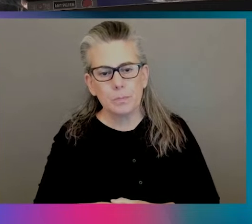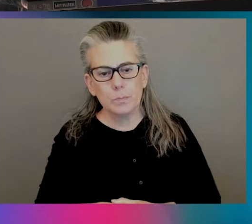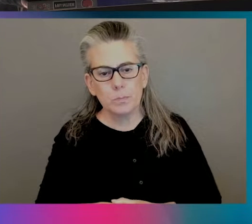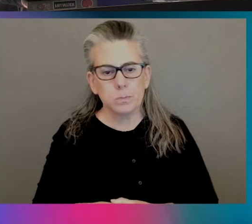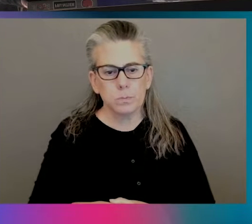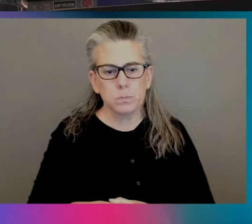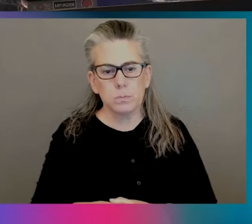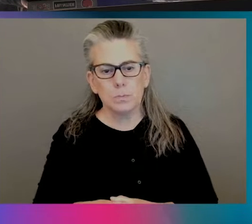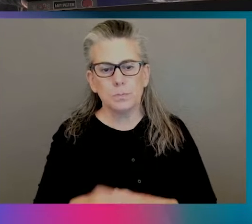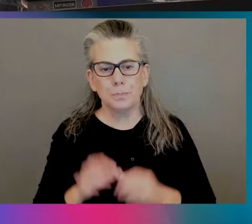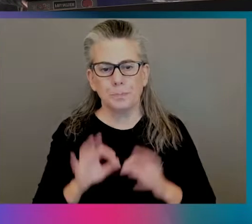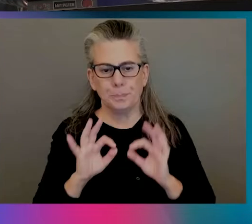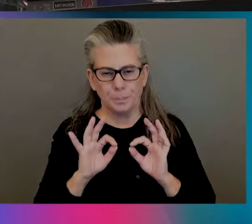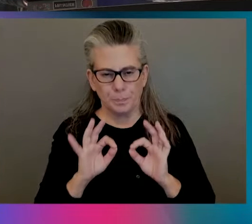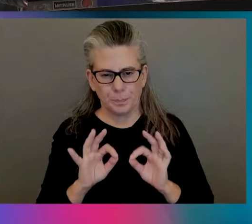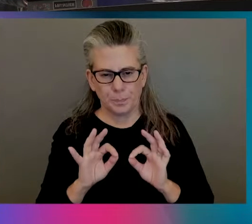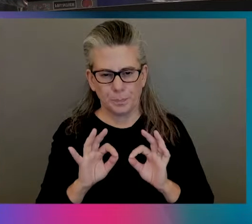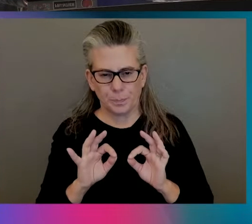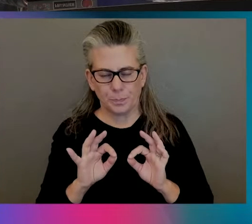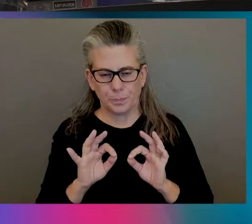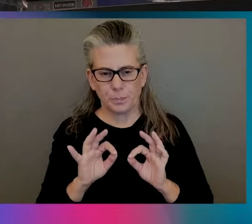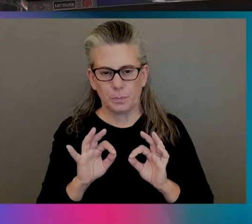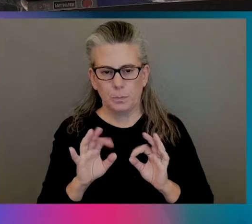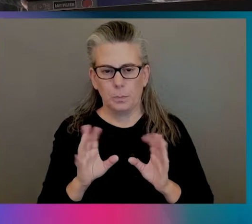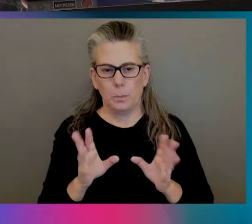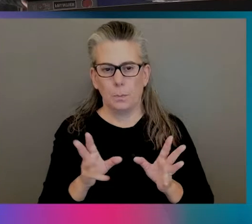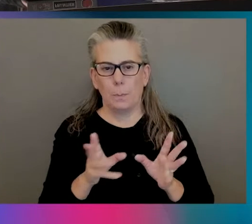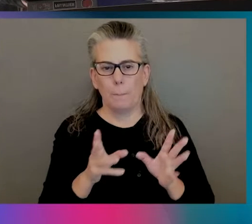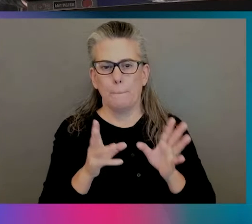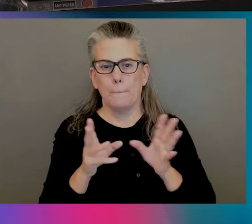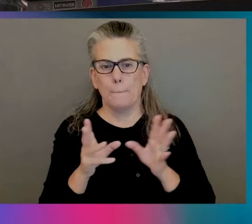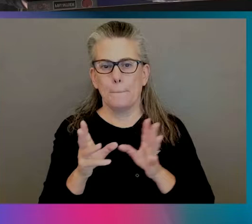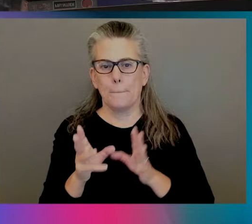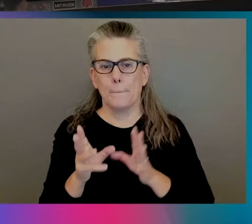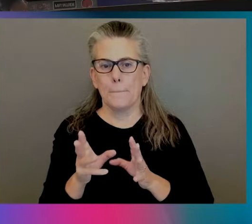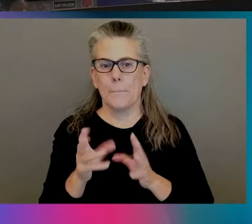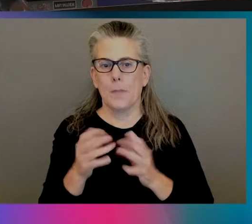Great. So now we've got our